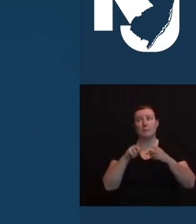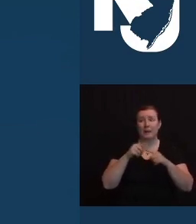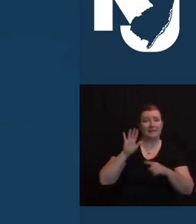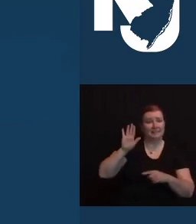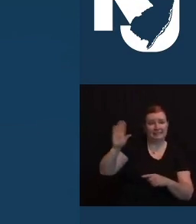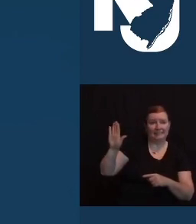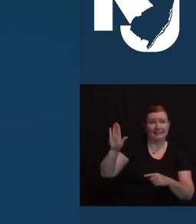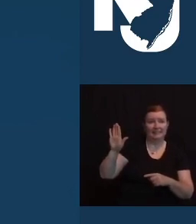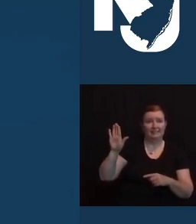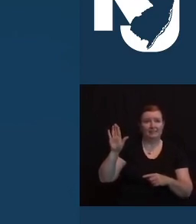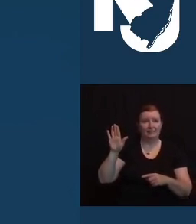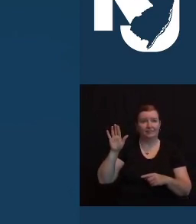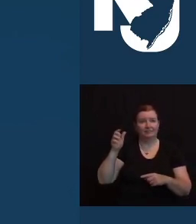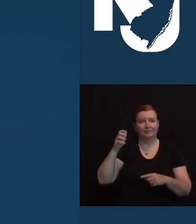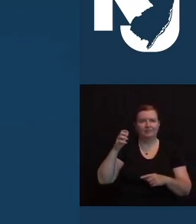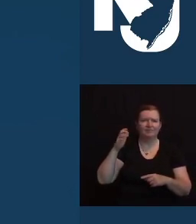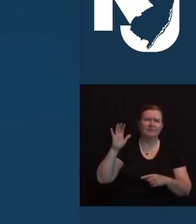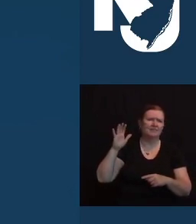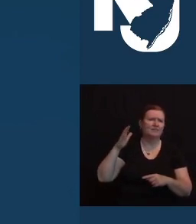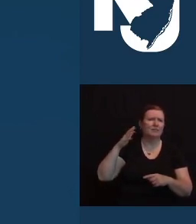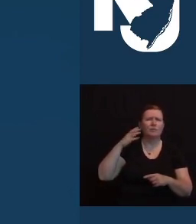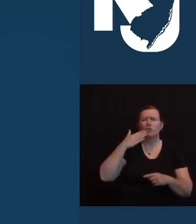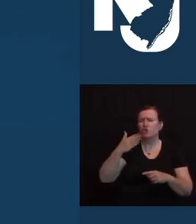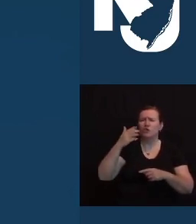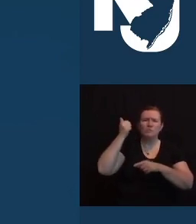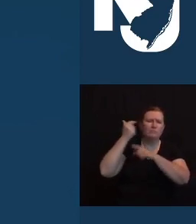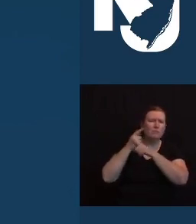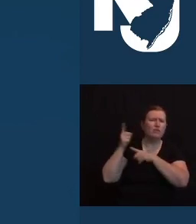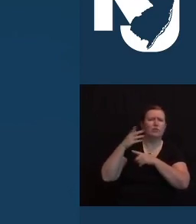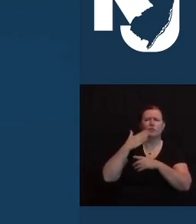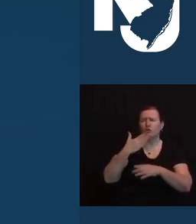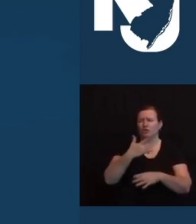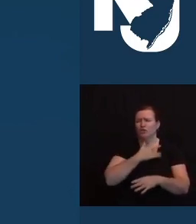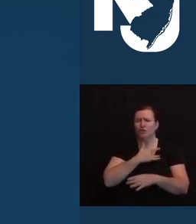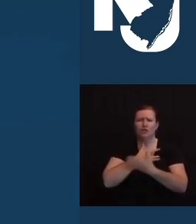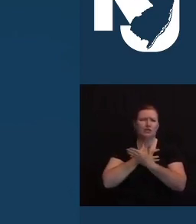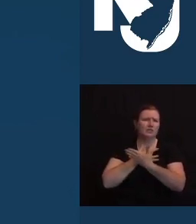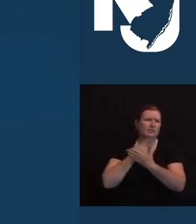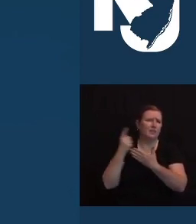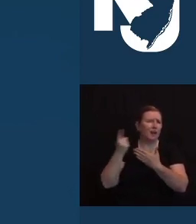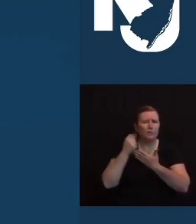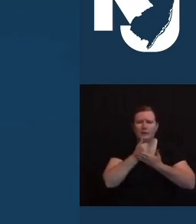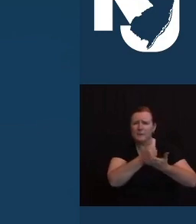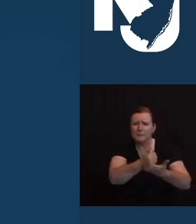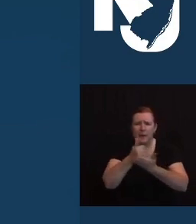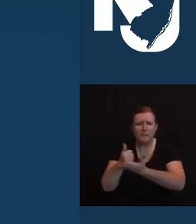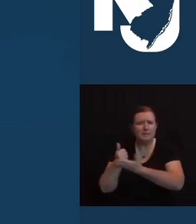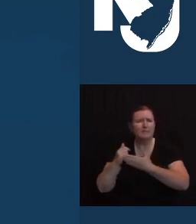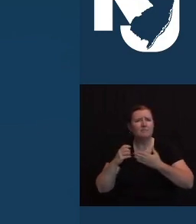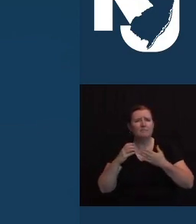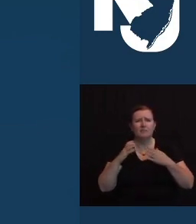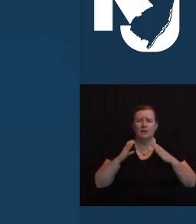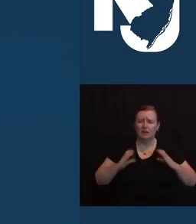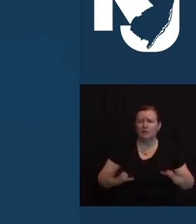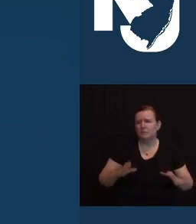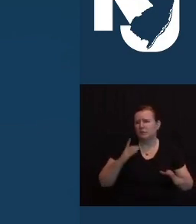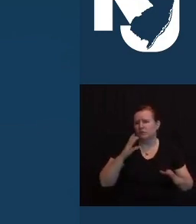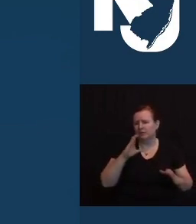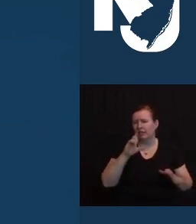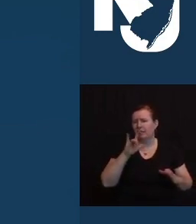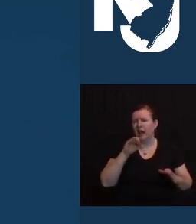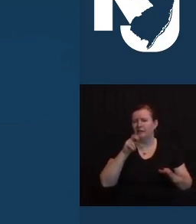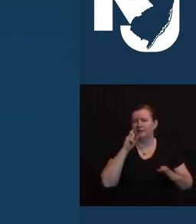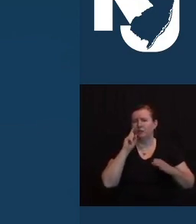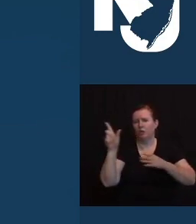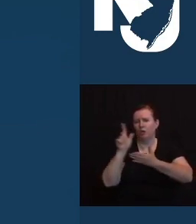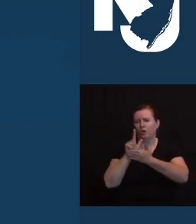a mensch. Always ready to help others, whether it be winning justice for a client or simply helping to care for his late mother. And for